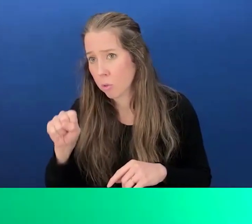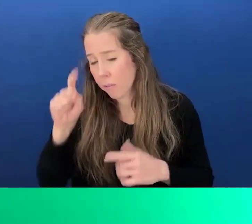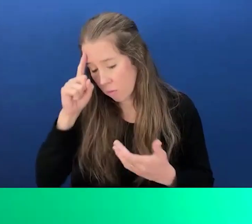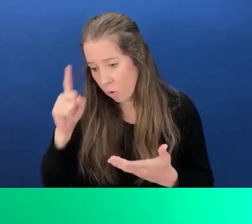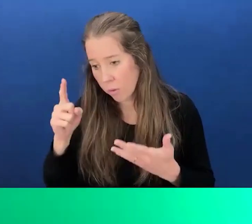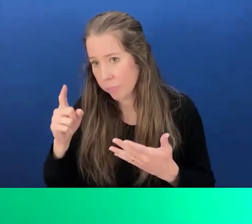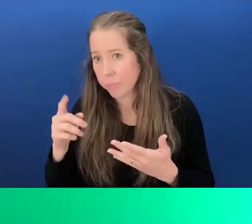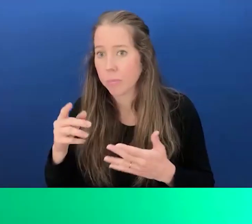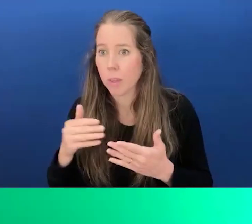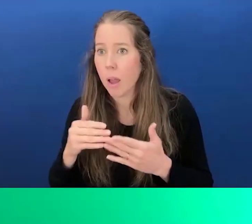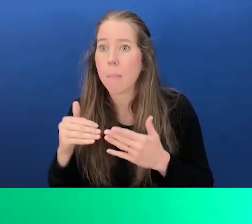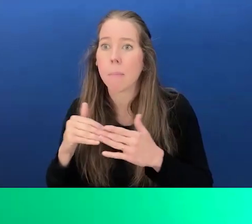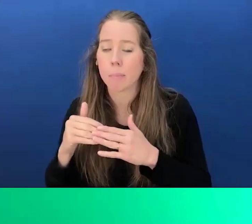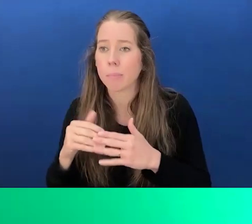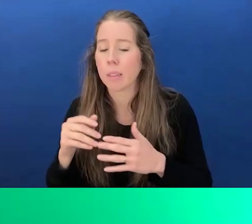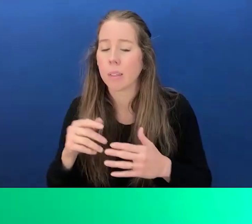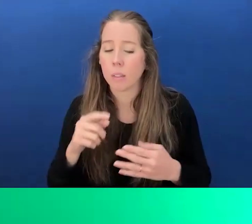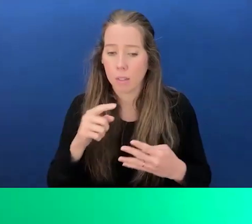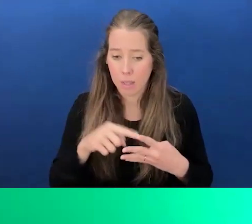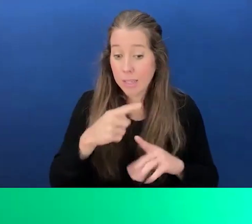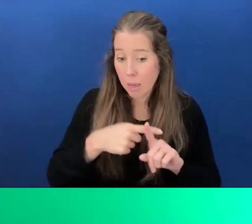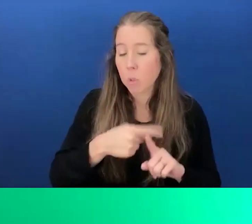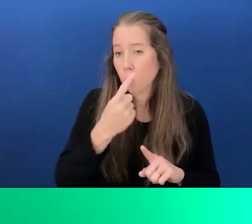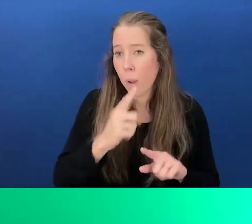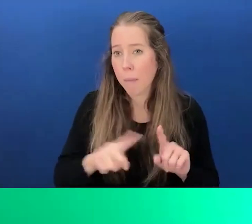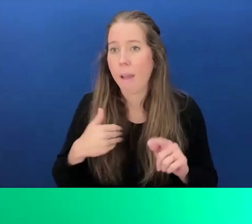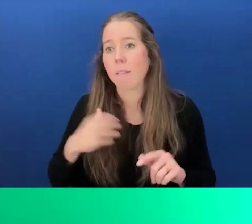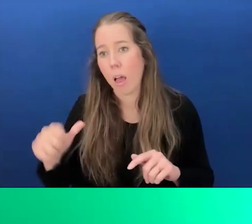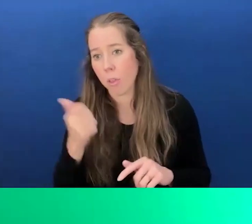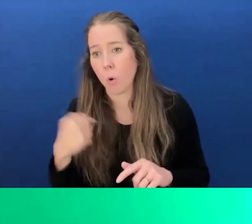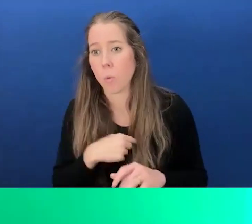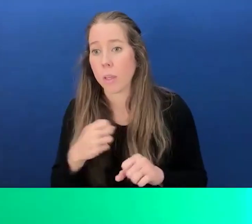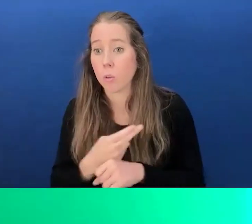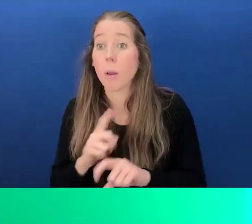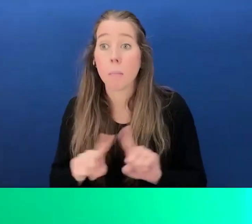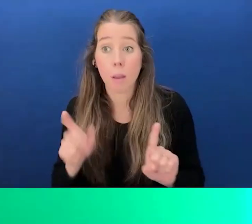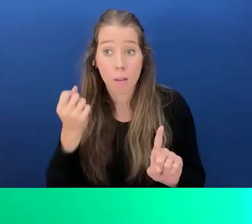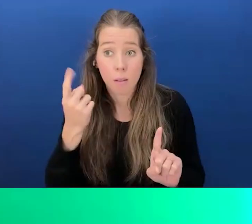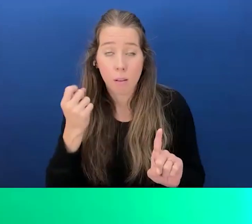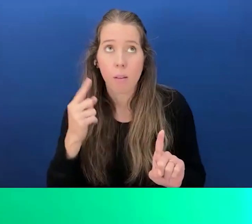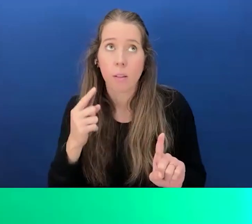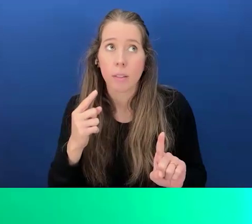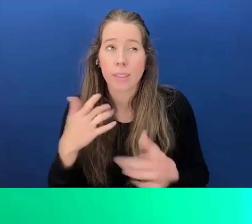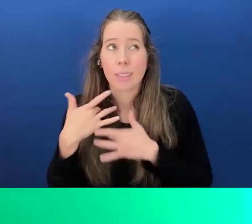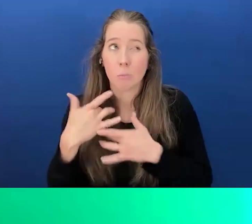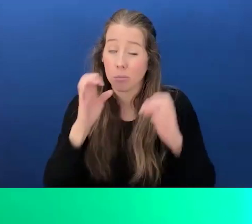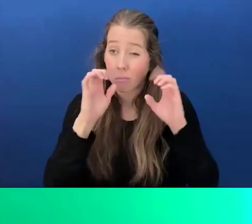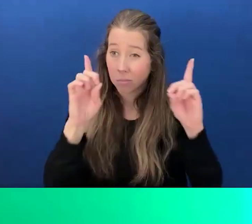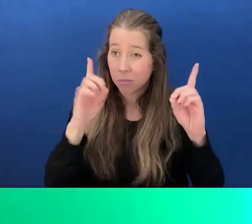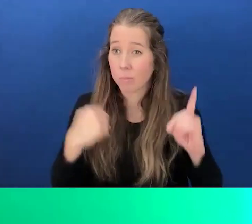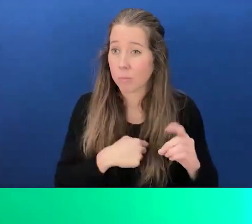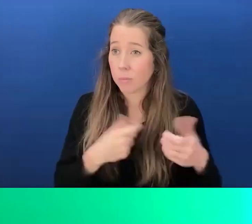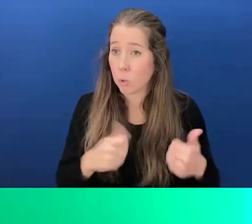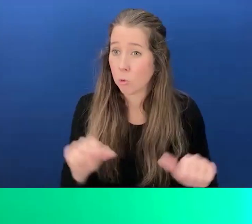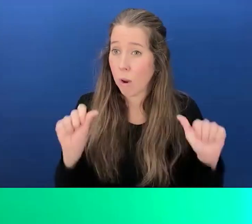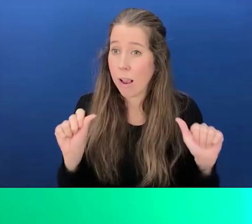parameters beyond temperature that we can use for that. However, usually in education, we try